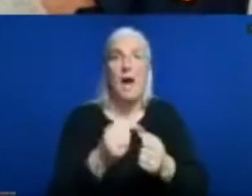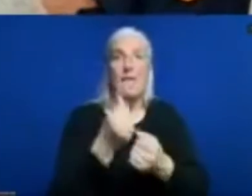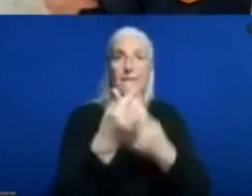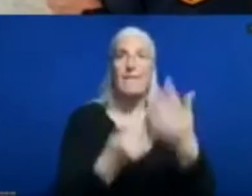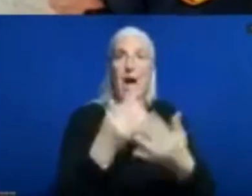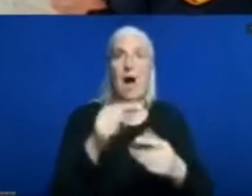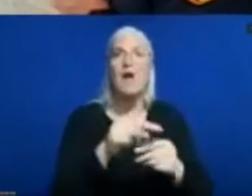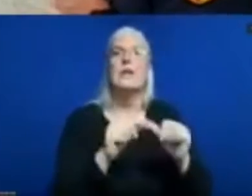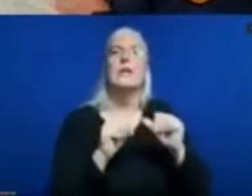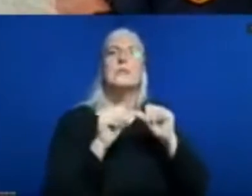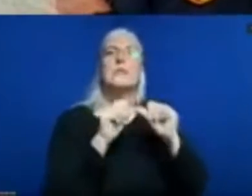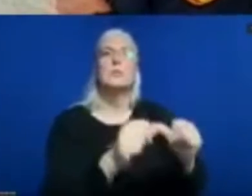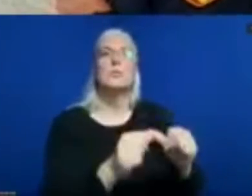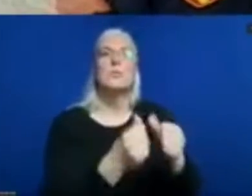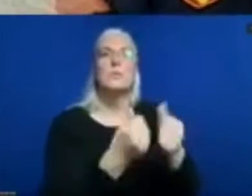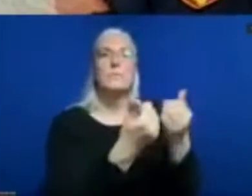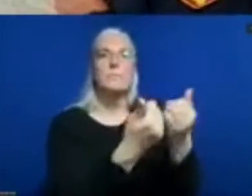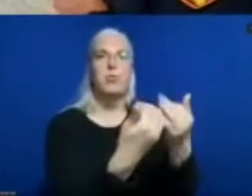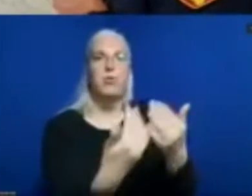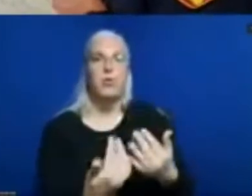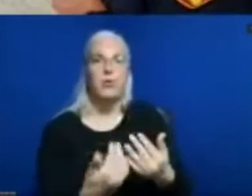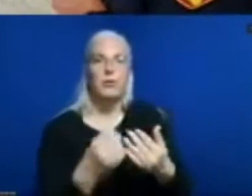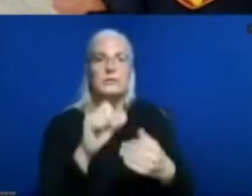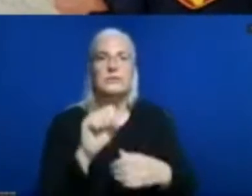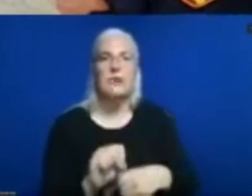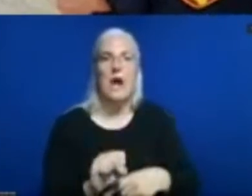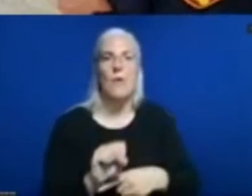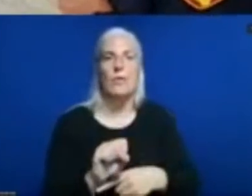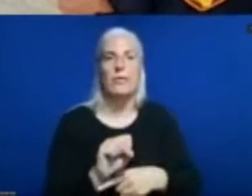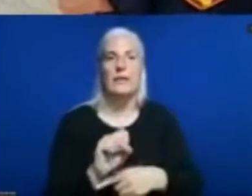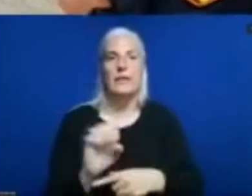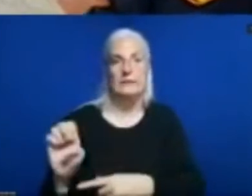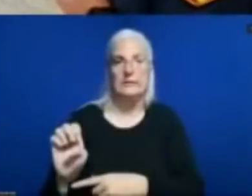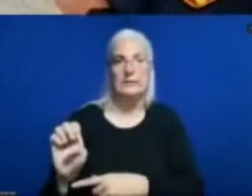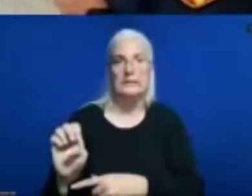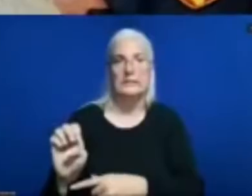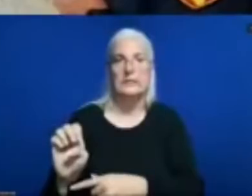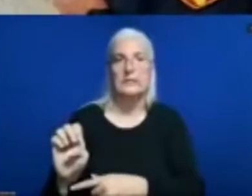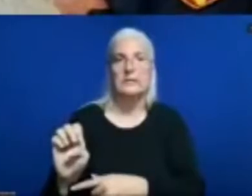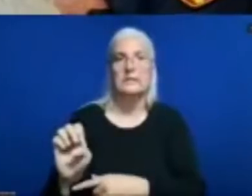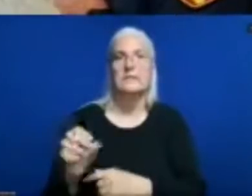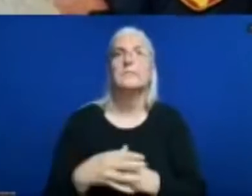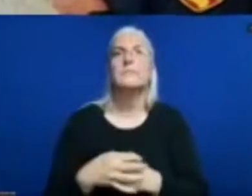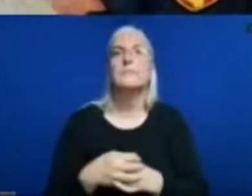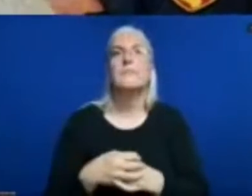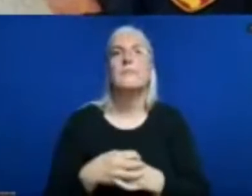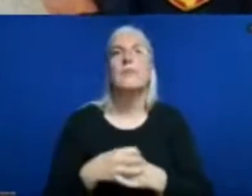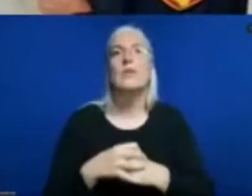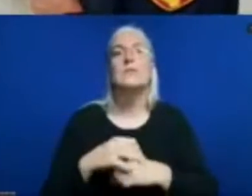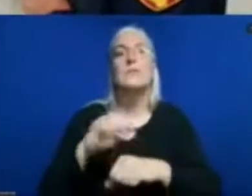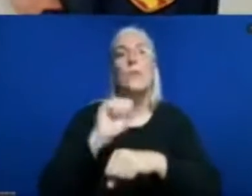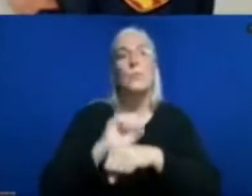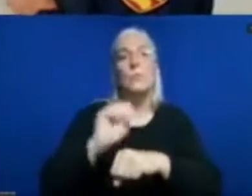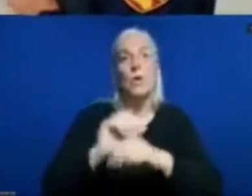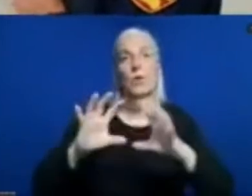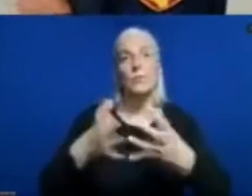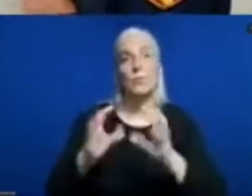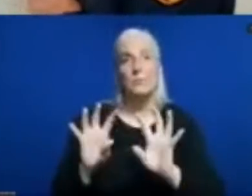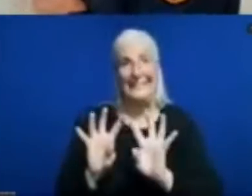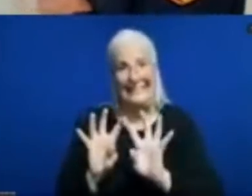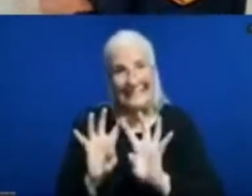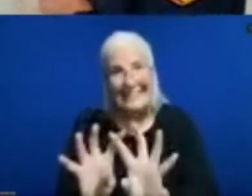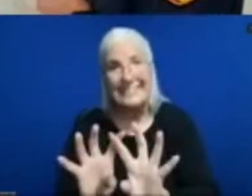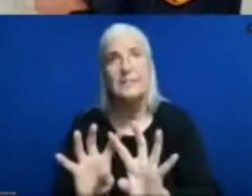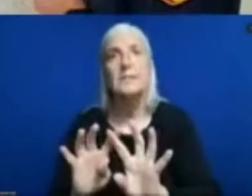escarpment. It's pushing the fire to the southeast along in here. The crews are being successful holding their own in regards to the structured defense in there, but